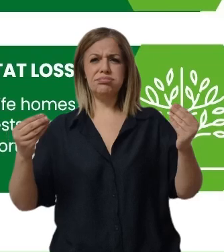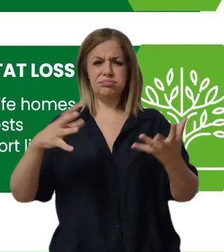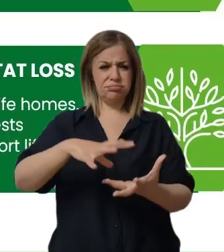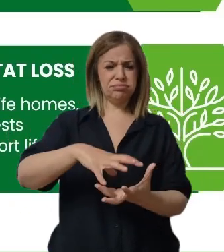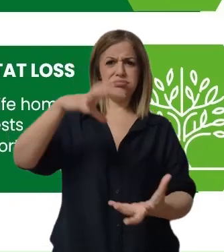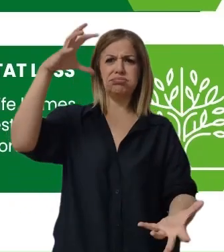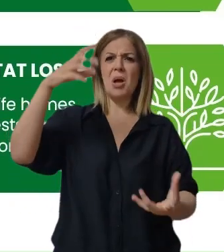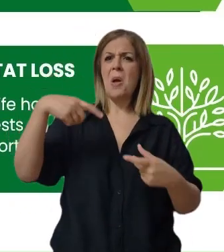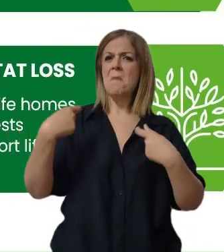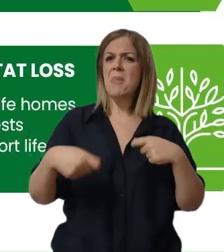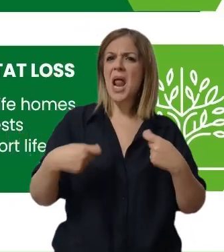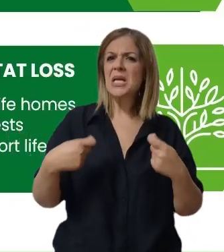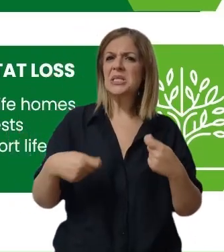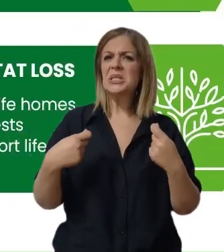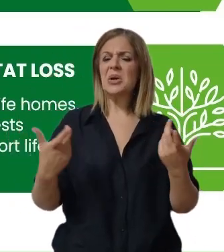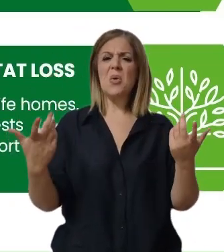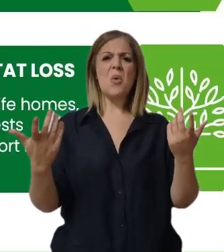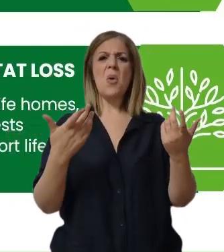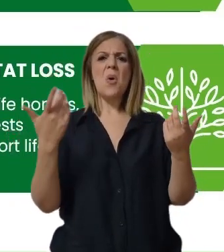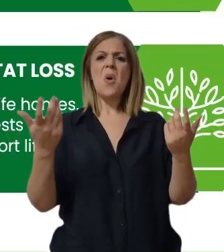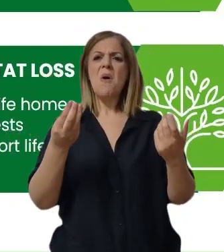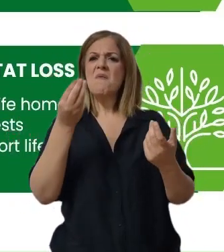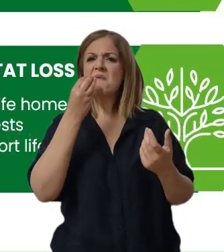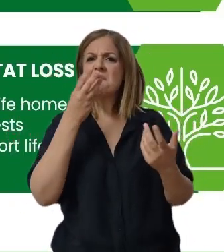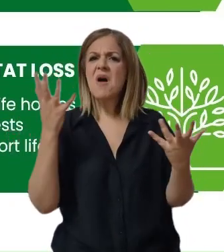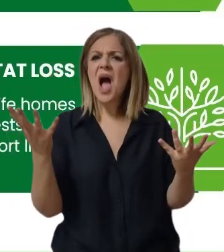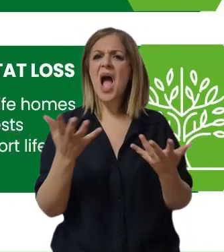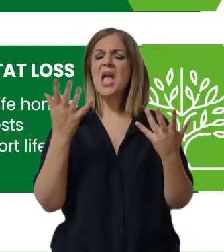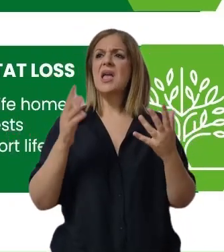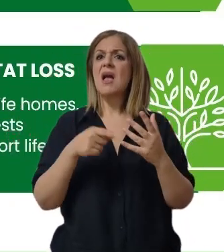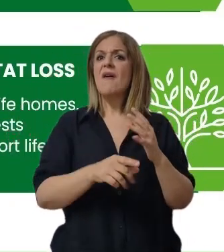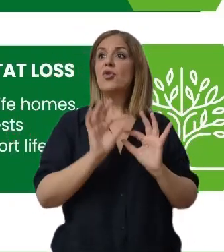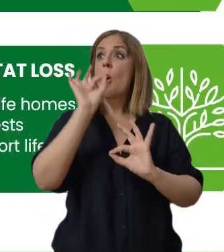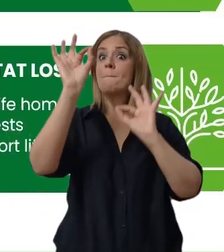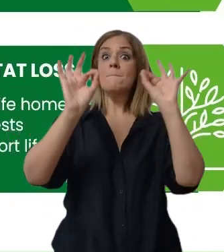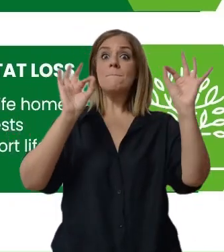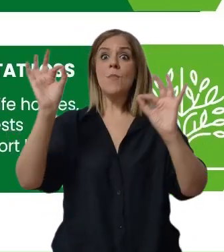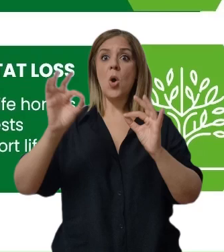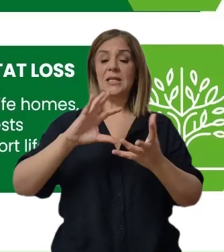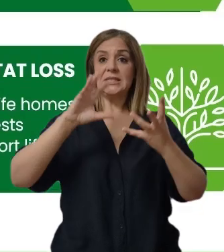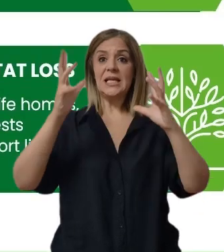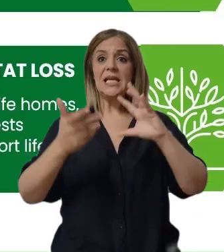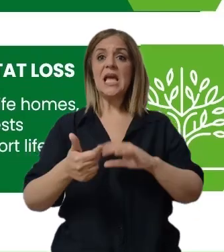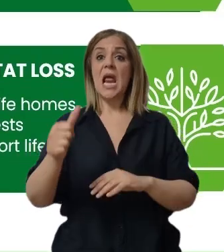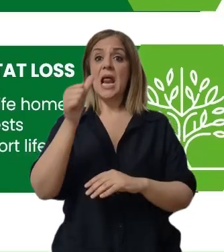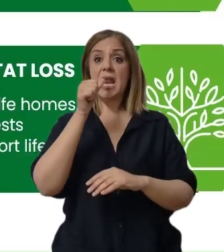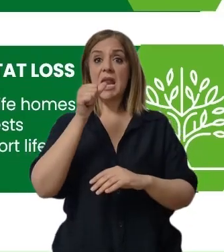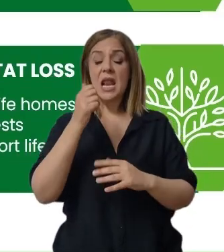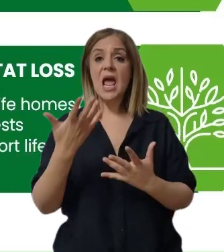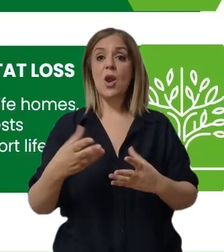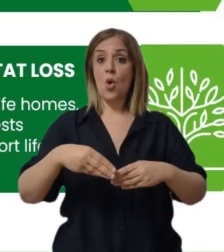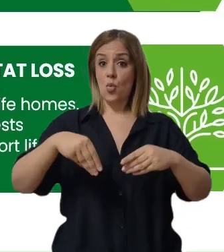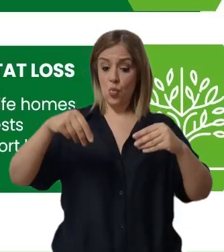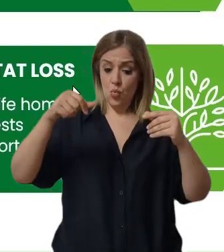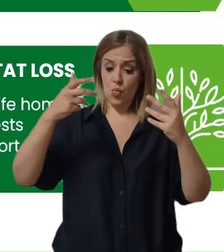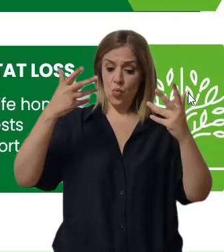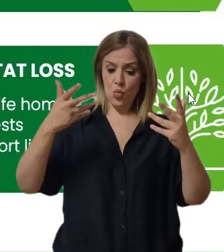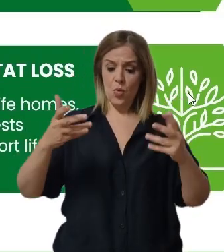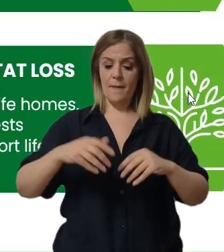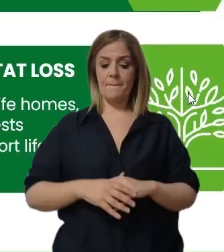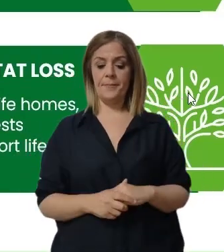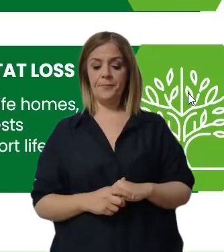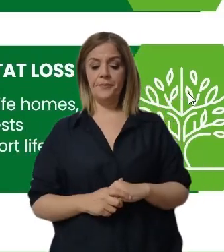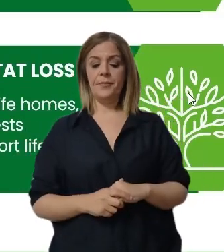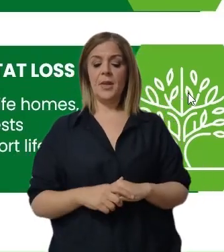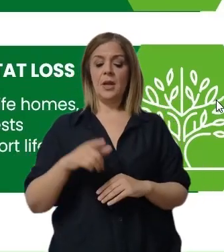including plastics, electronics, food, that pollute the earth, the water, the soil. And we